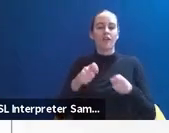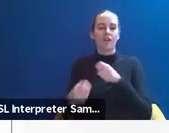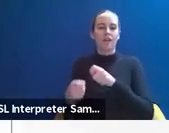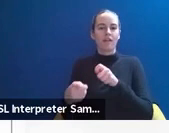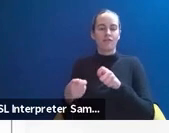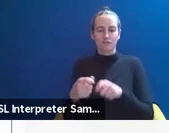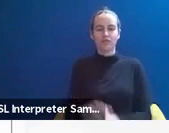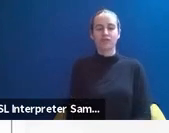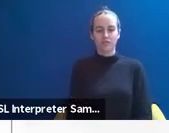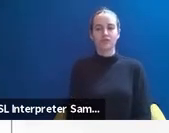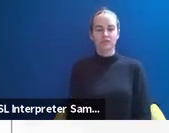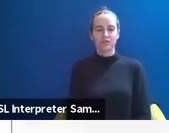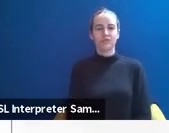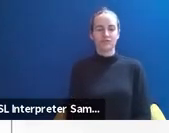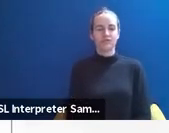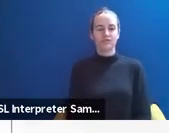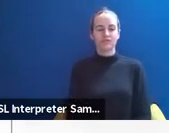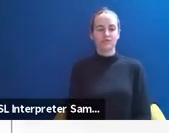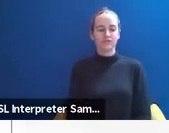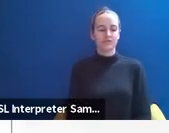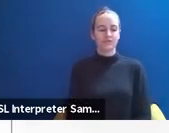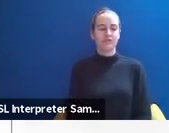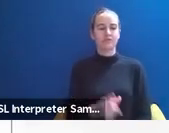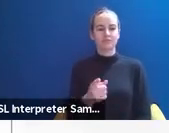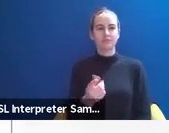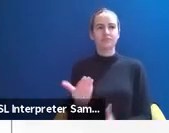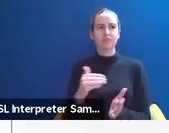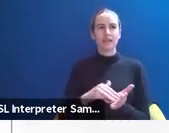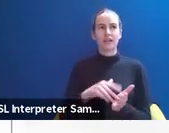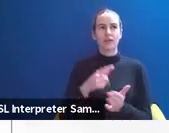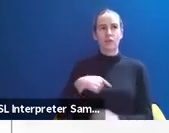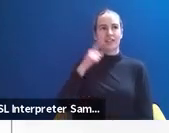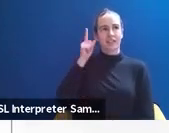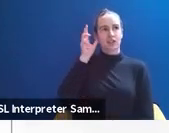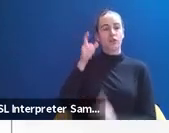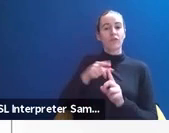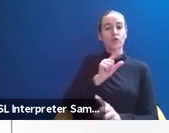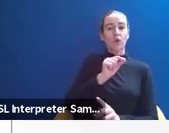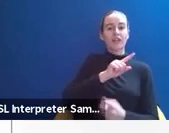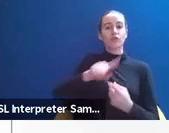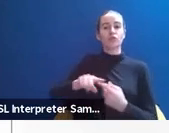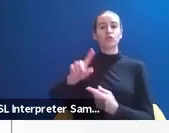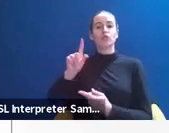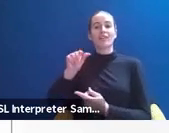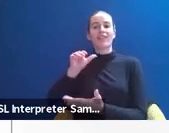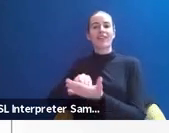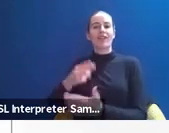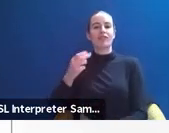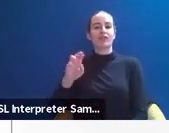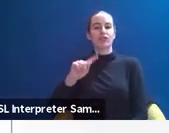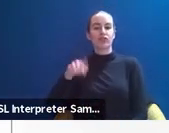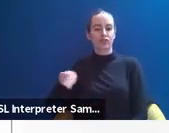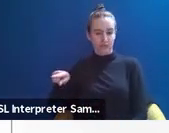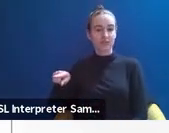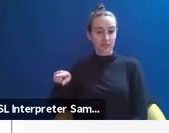cochlea. So realize, again, we hear from 20 to 20,000 hertz, but not the entire cochlea responds to every frequency. Rather,